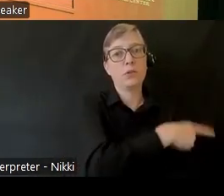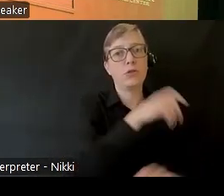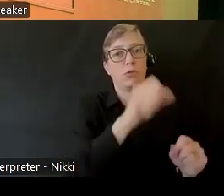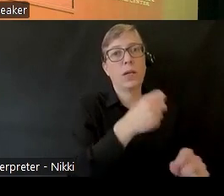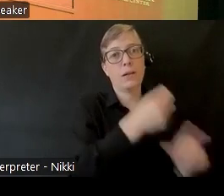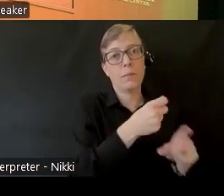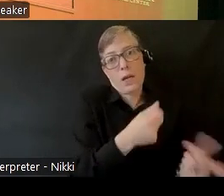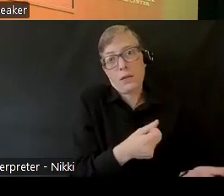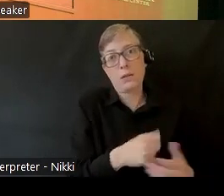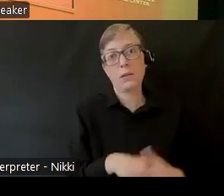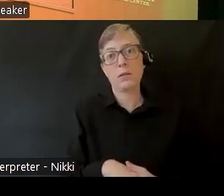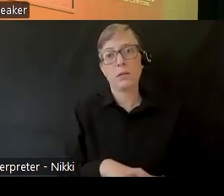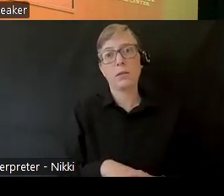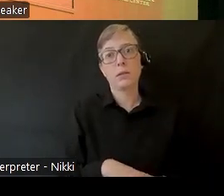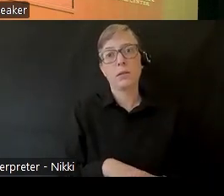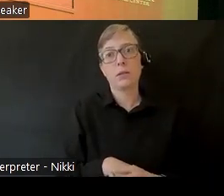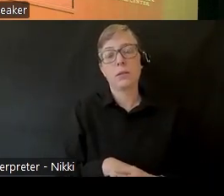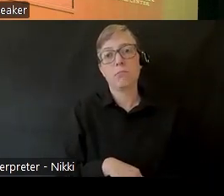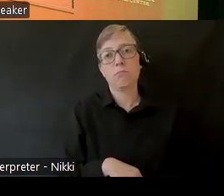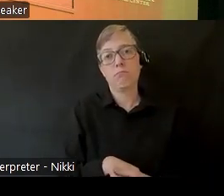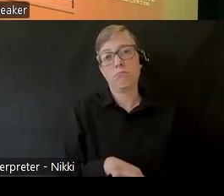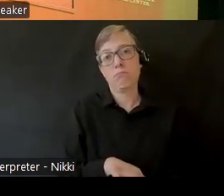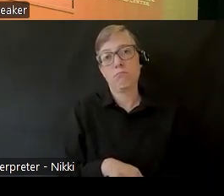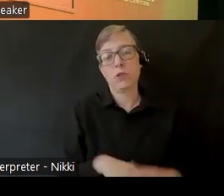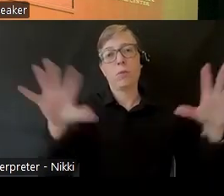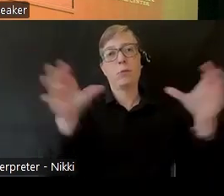right? So you're talking about a much relatively smaller portion of the